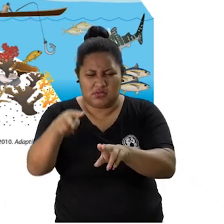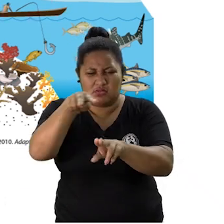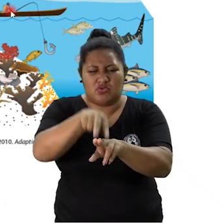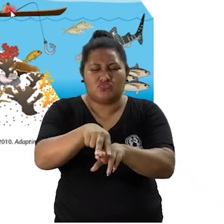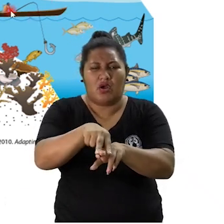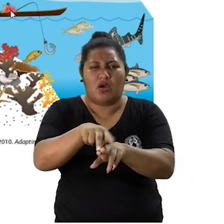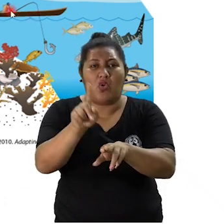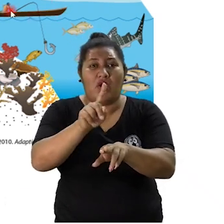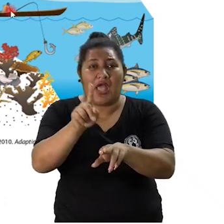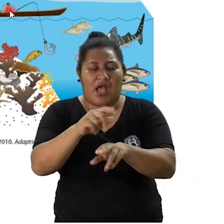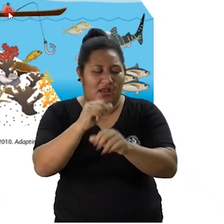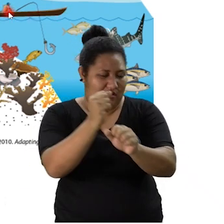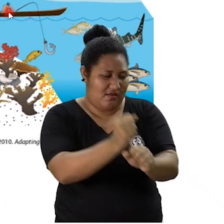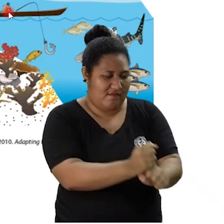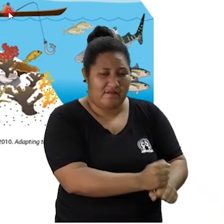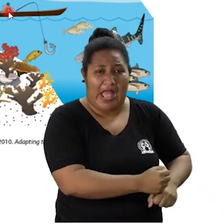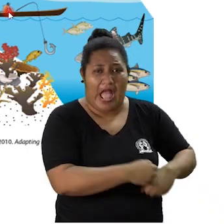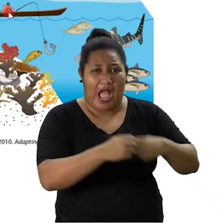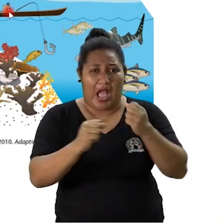O le waa,